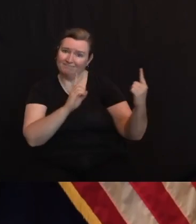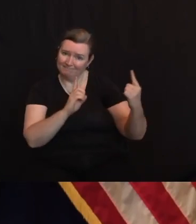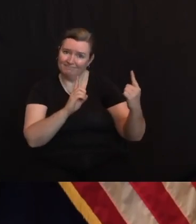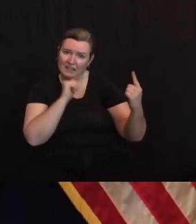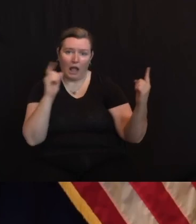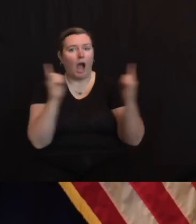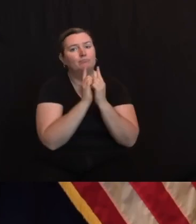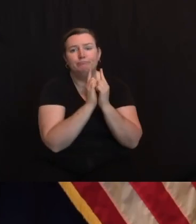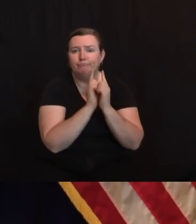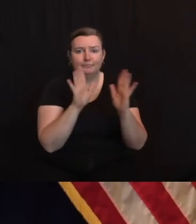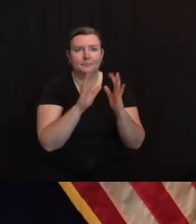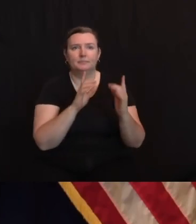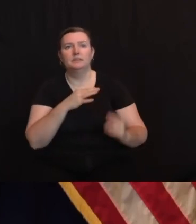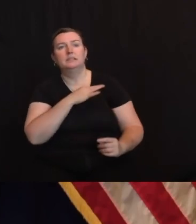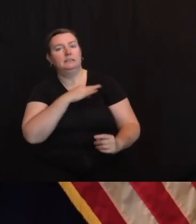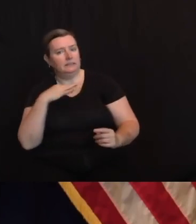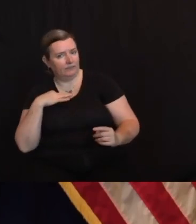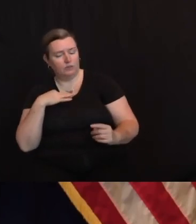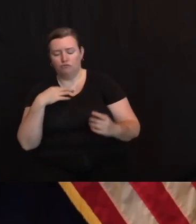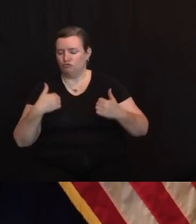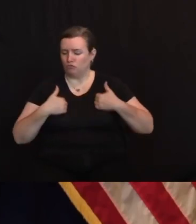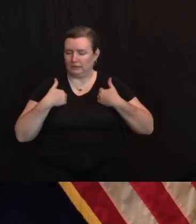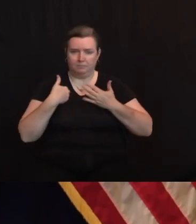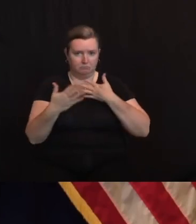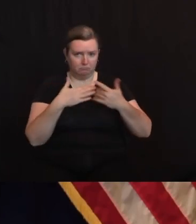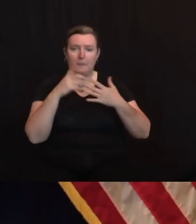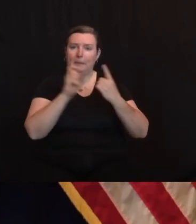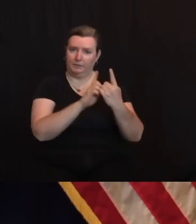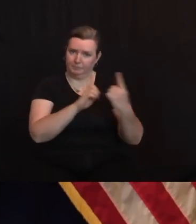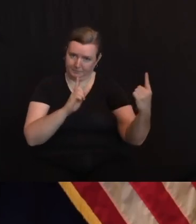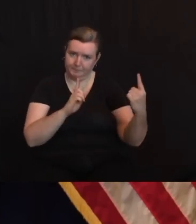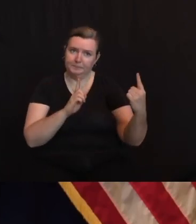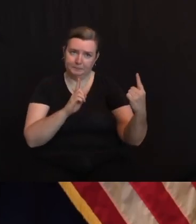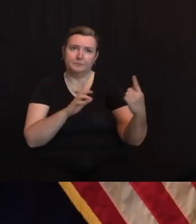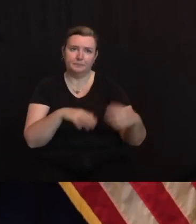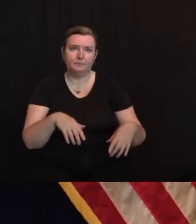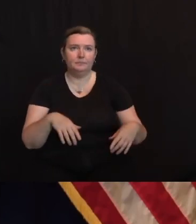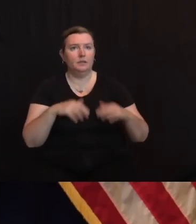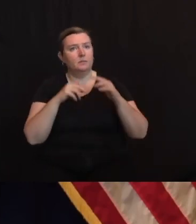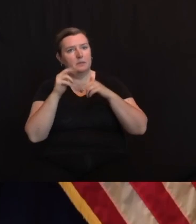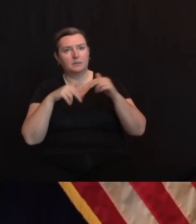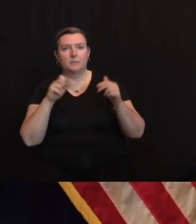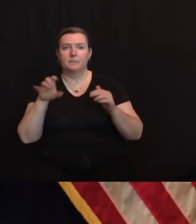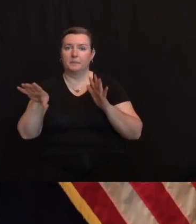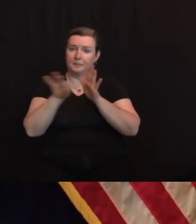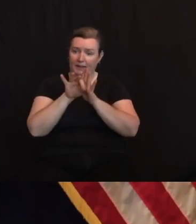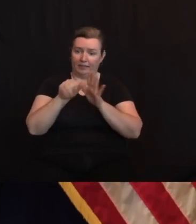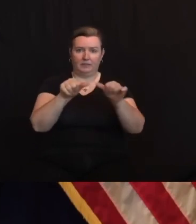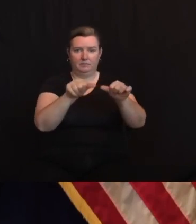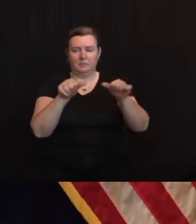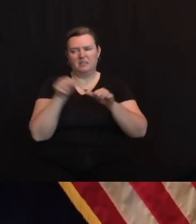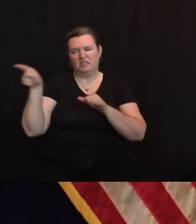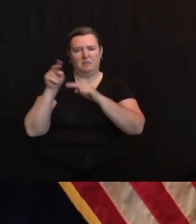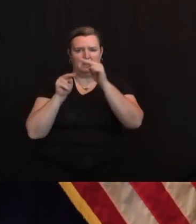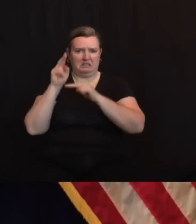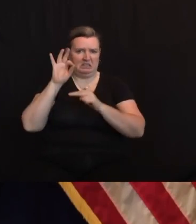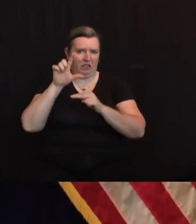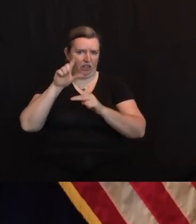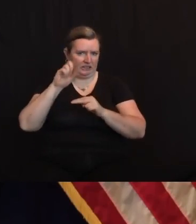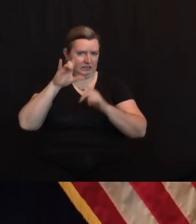staff. Facilities must designate a specific area for visitation in order to limit the visitor's movement around